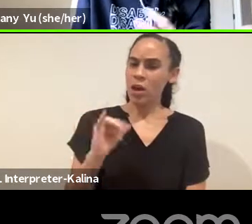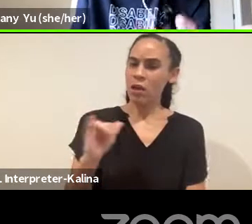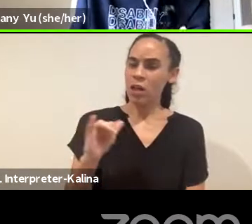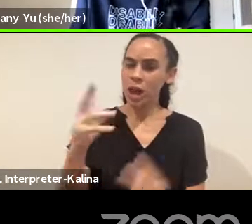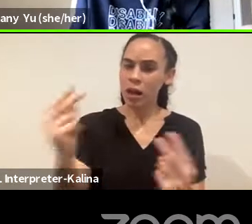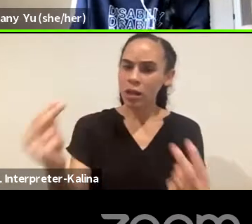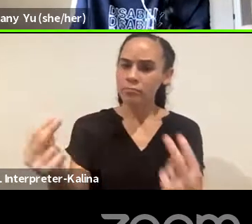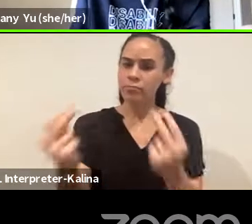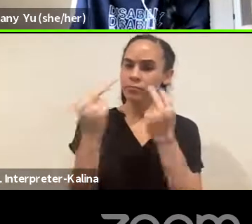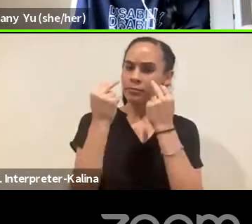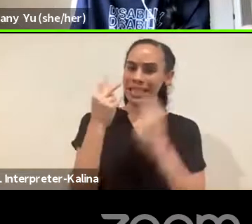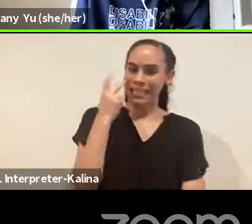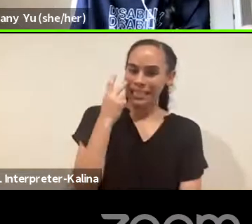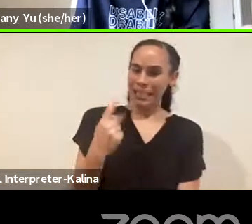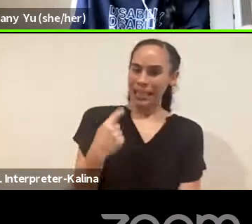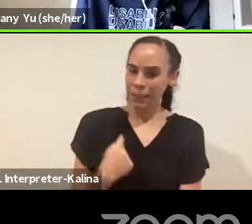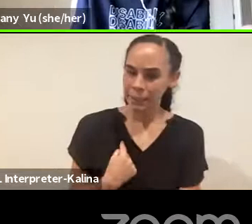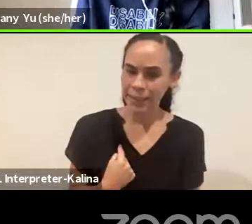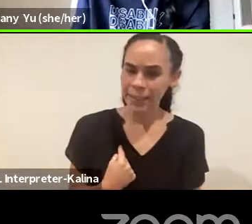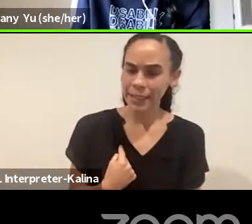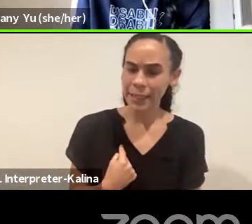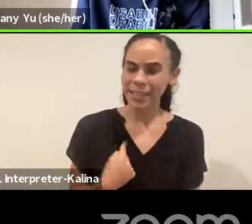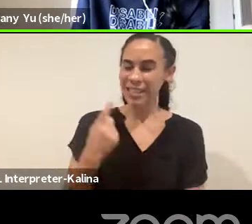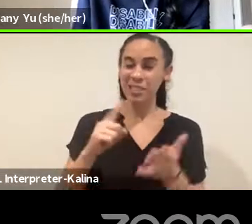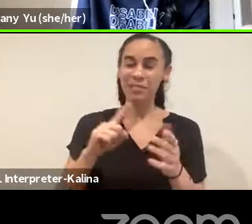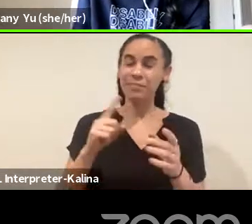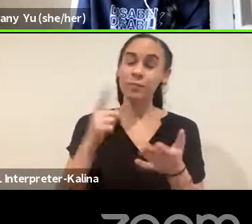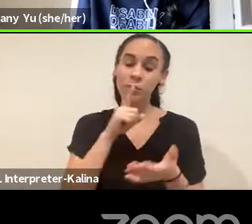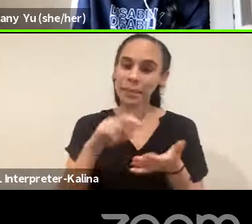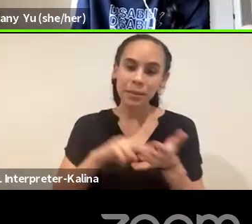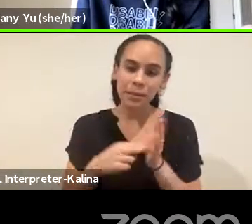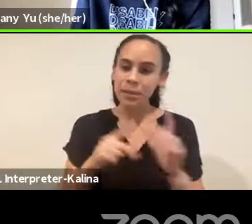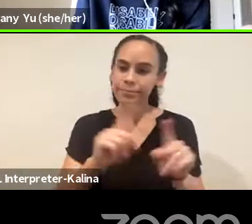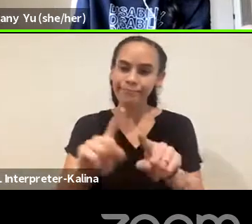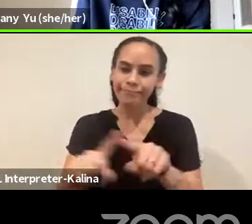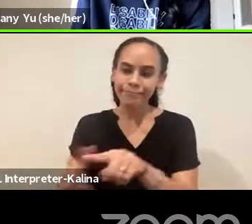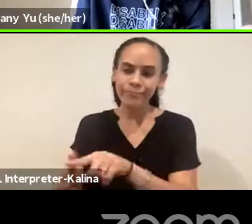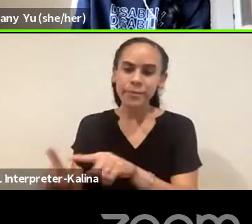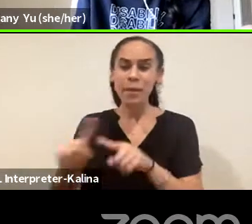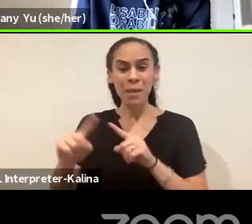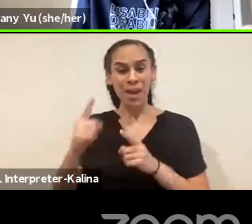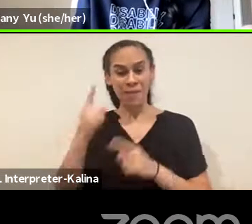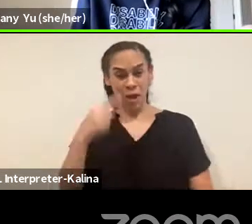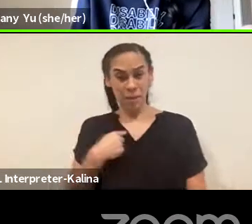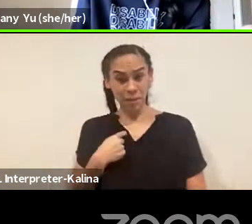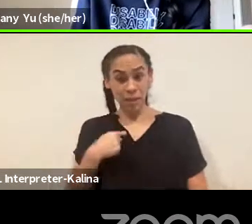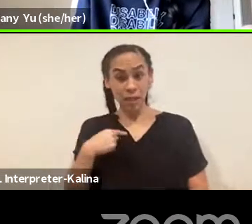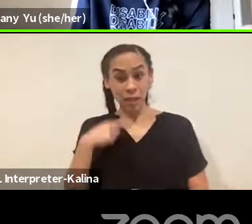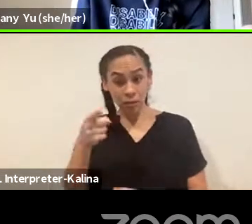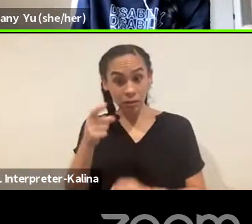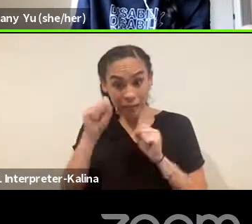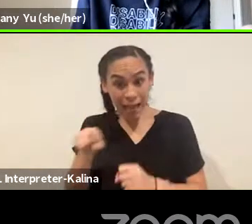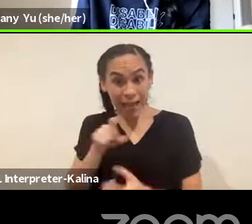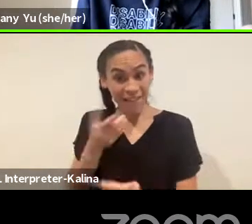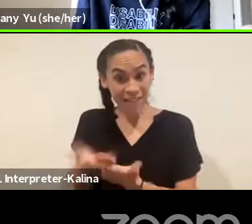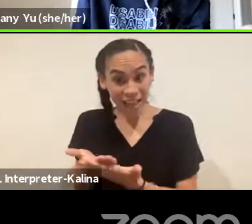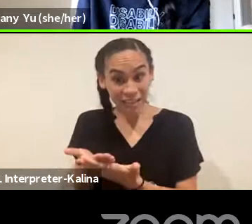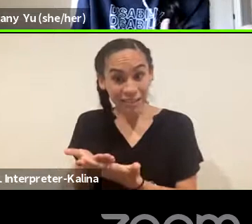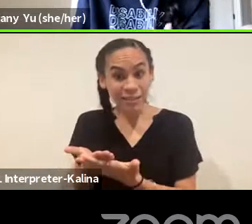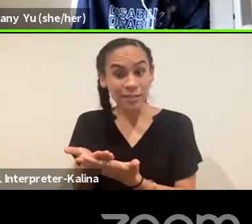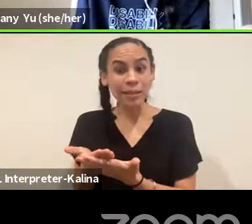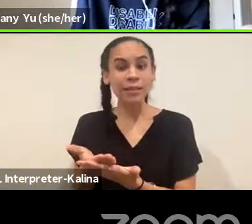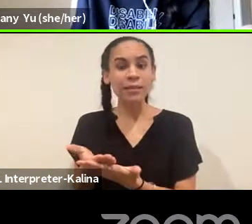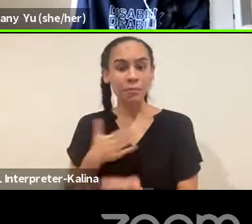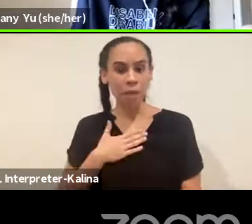I think that can mean a lot of different things to people. But for me, it's, can I be validated in my experience, even